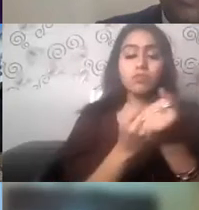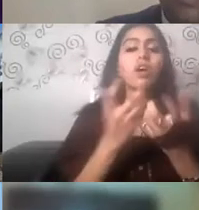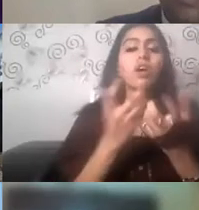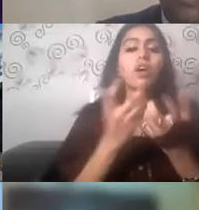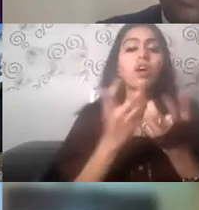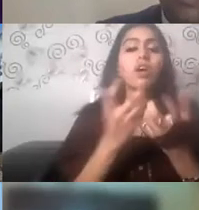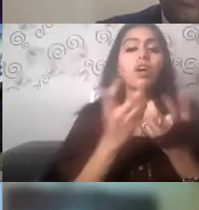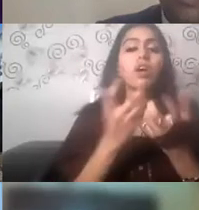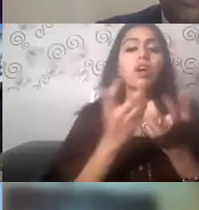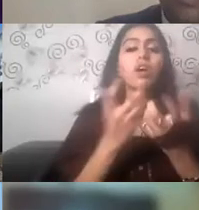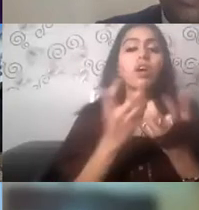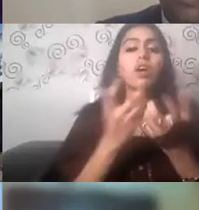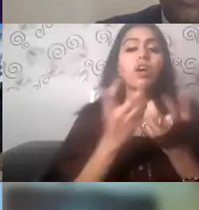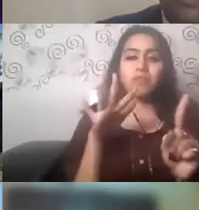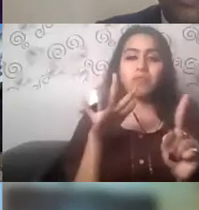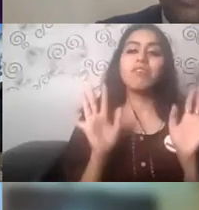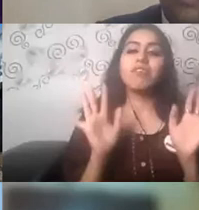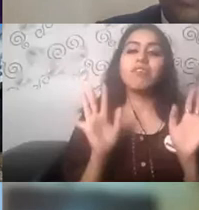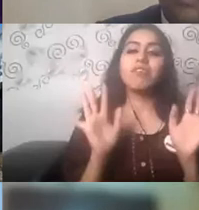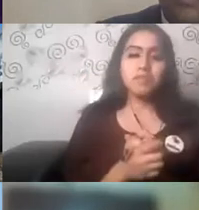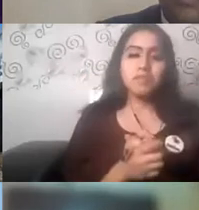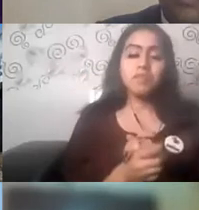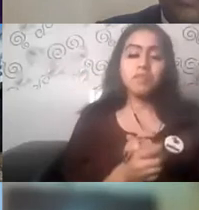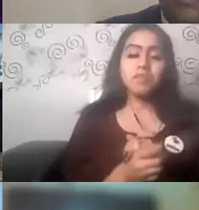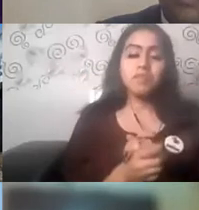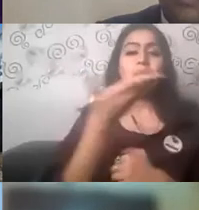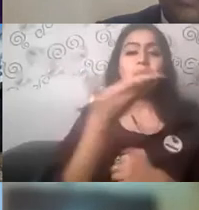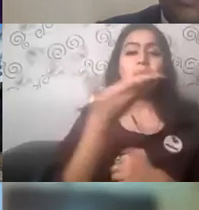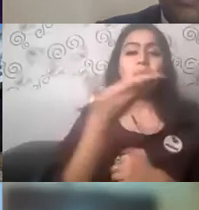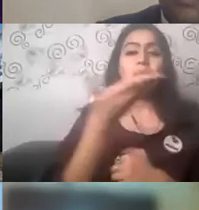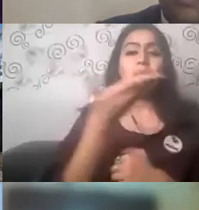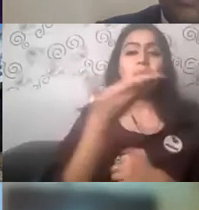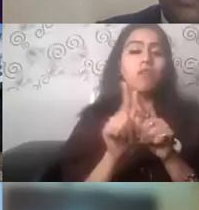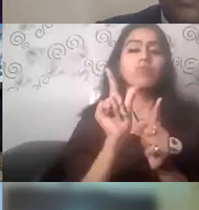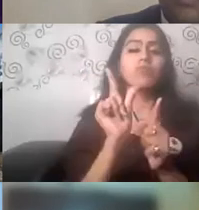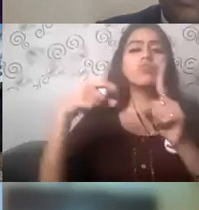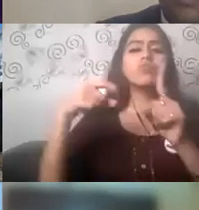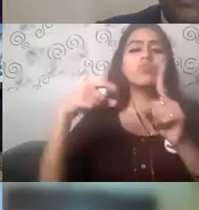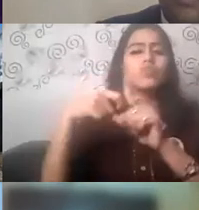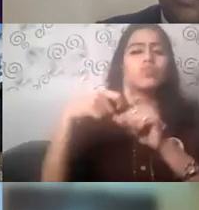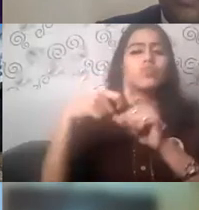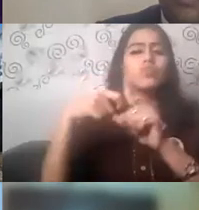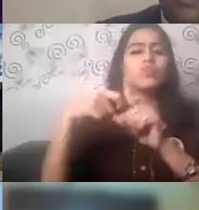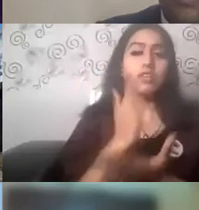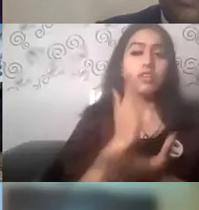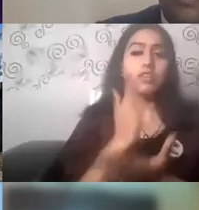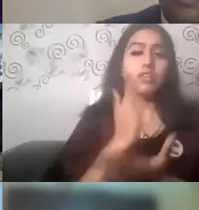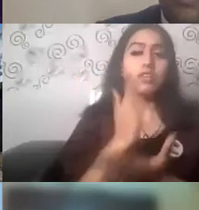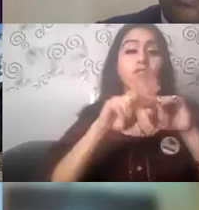affect them. Now, there, as we know, all the can know Disability Equality